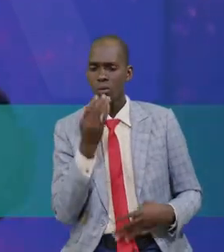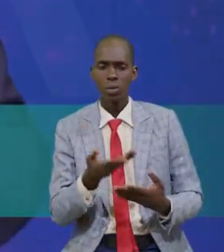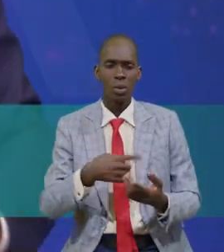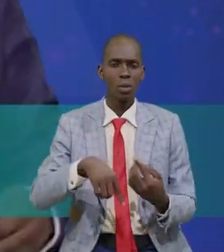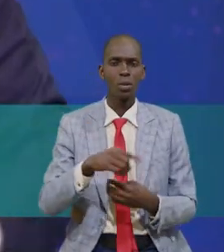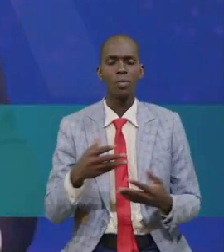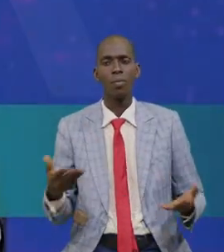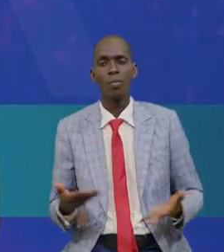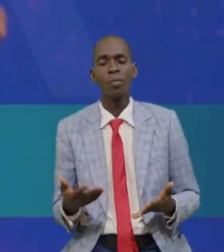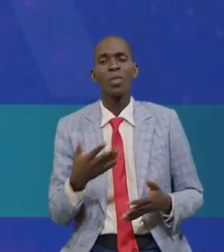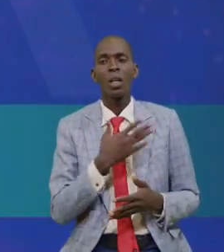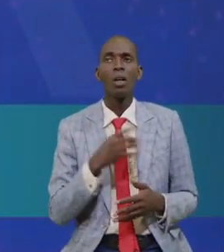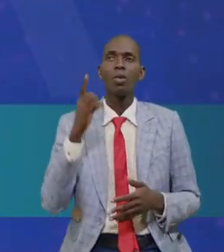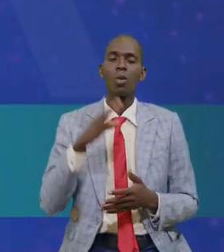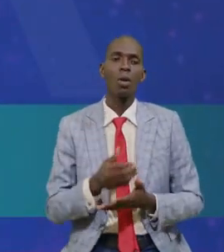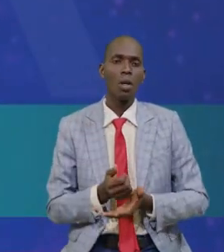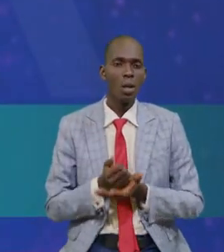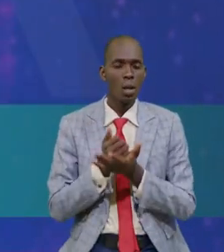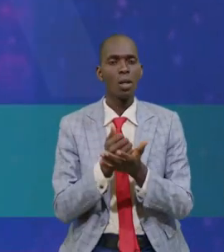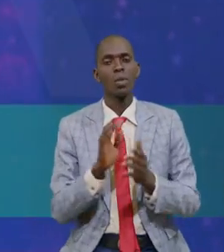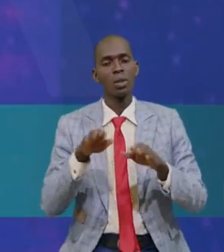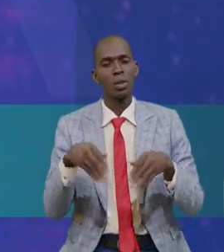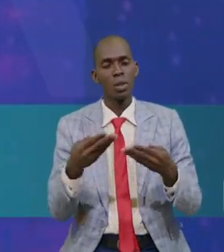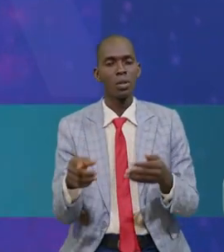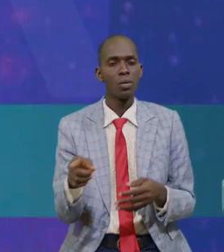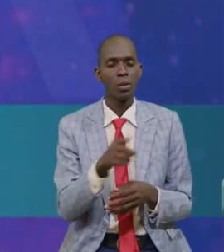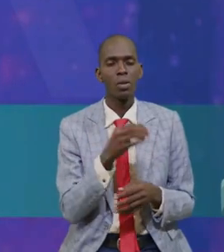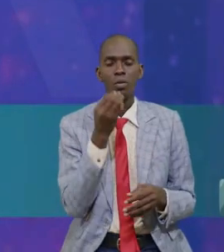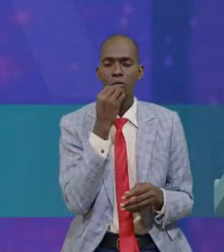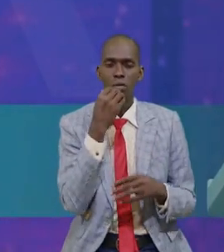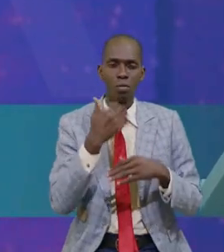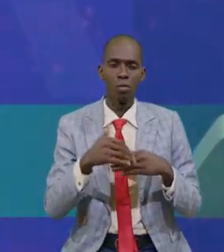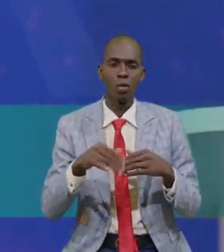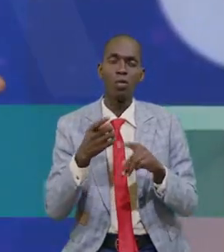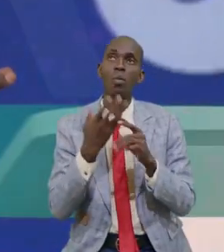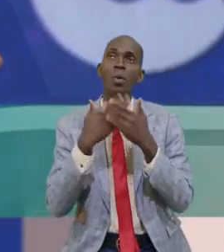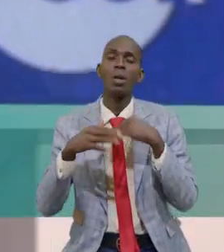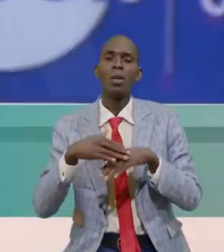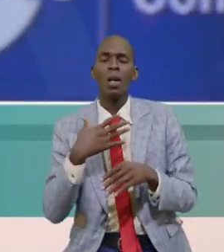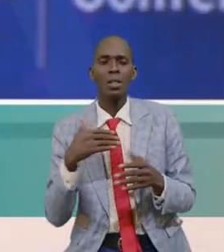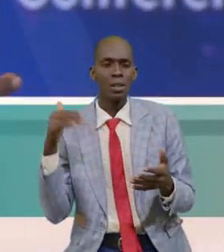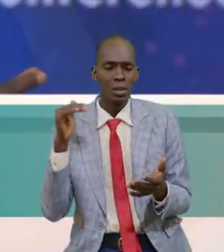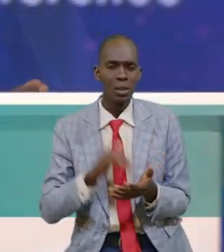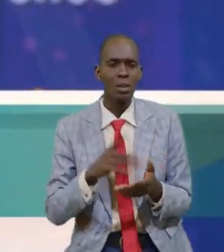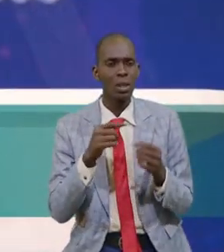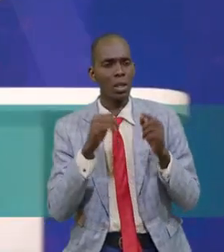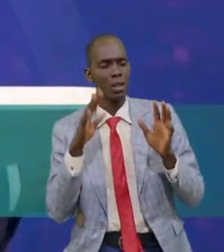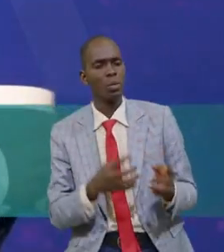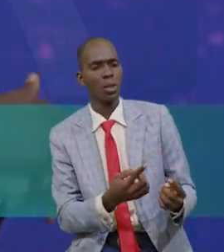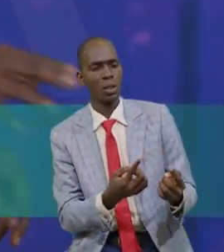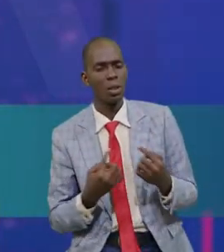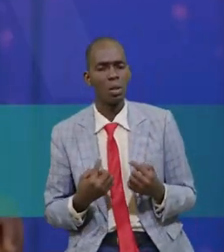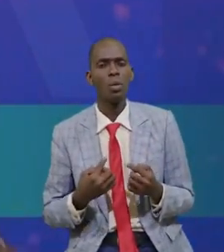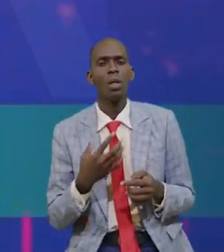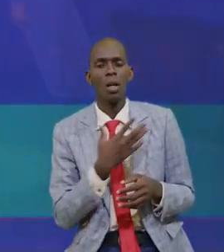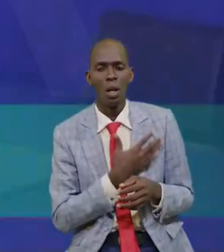against them, chapter 17, and again they overcame. Every chapter, every step of the way, it